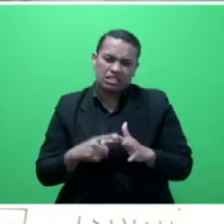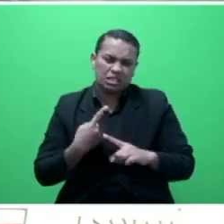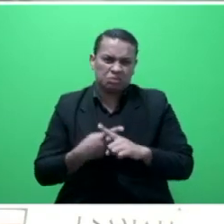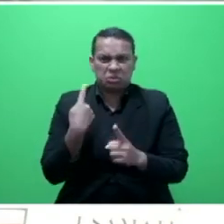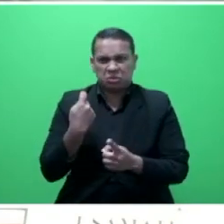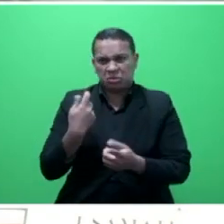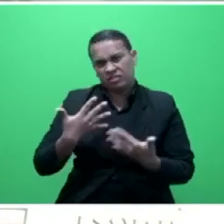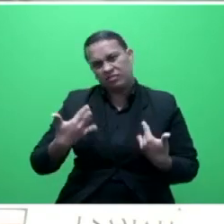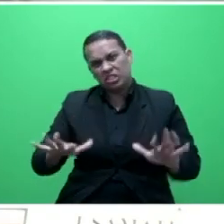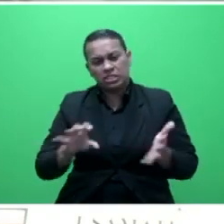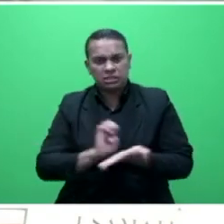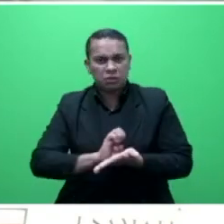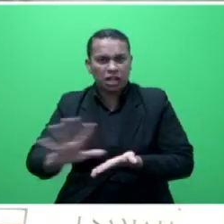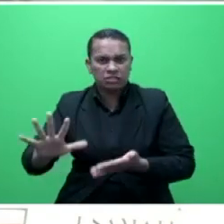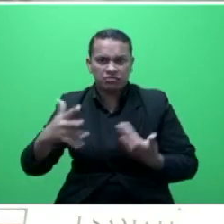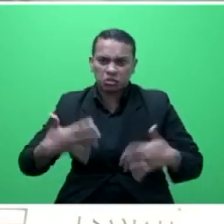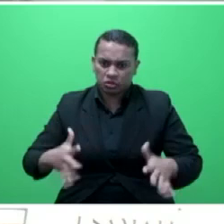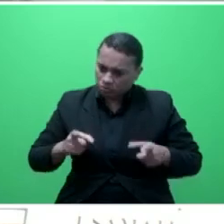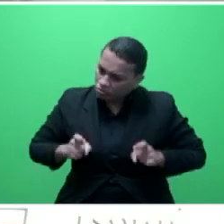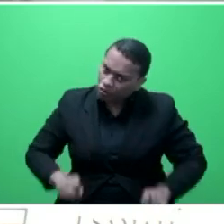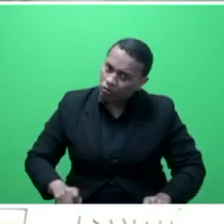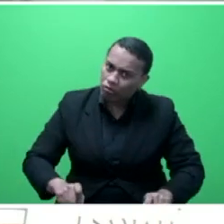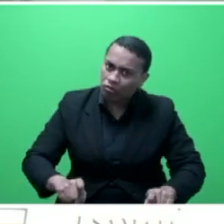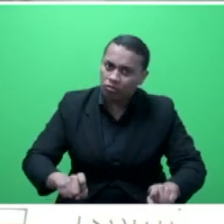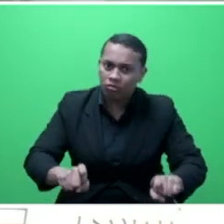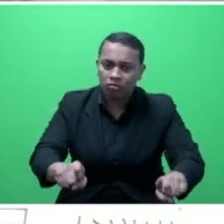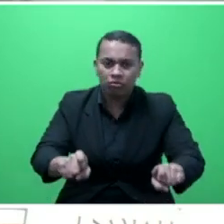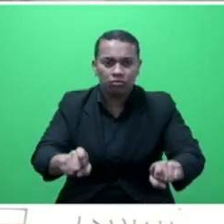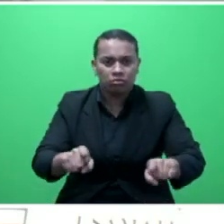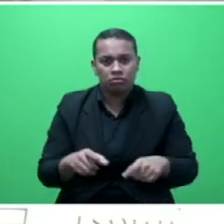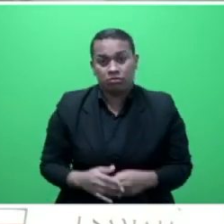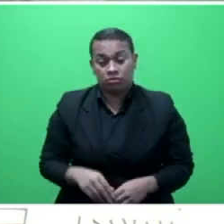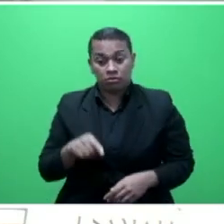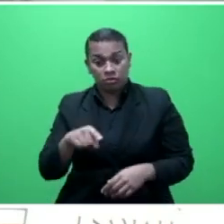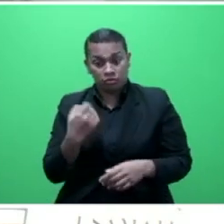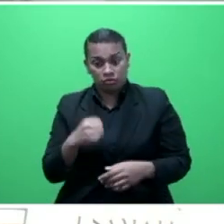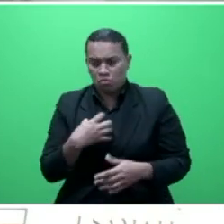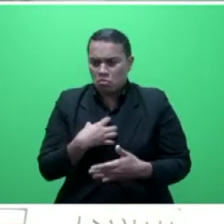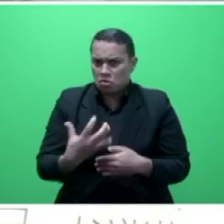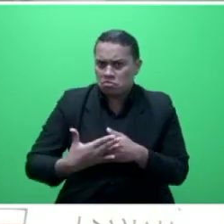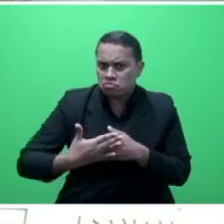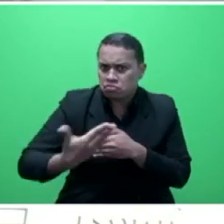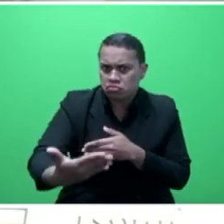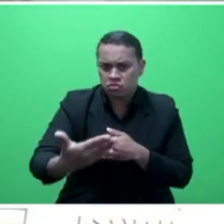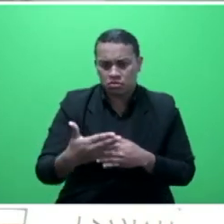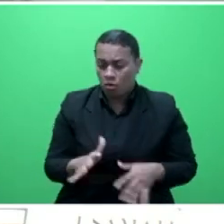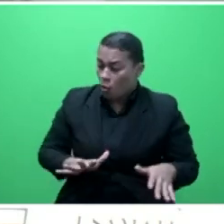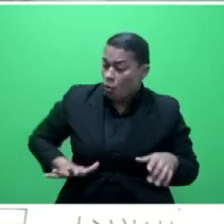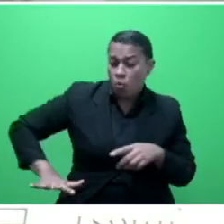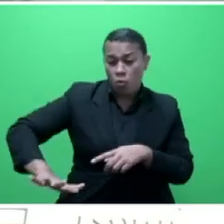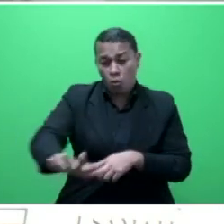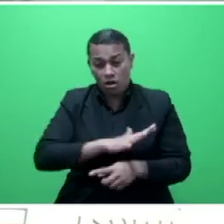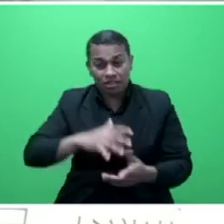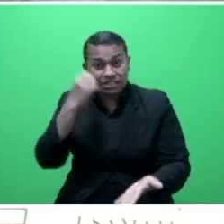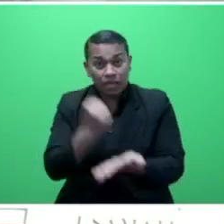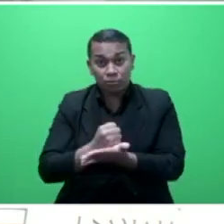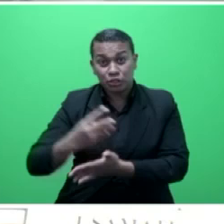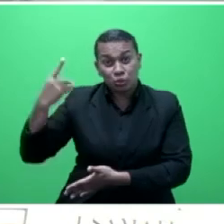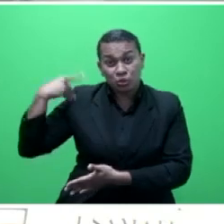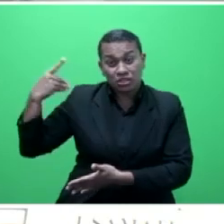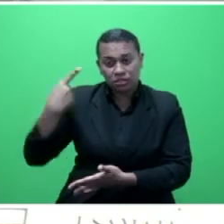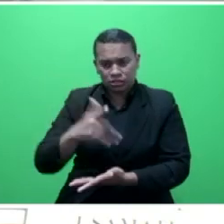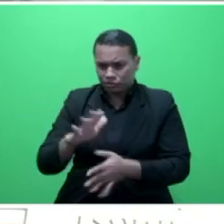now permanent. But we're going much further. All stamp duties, Mr. Speaker, sir, are hereby